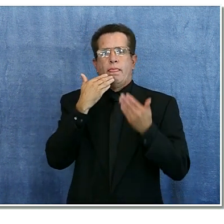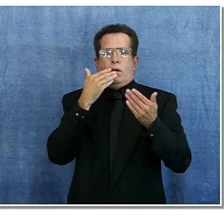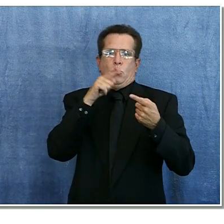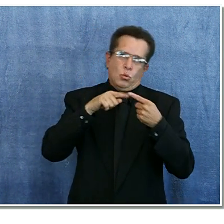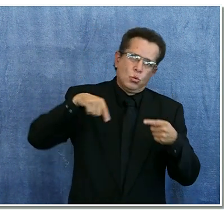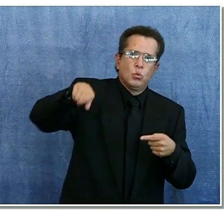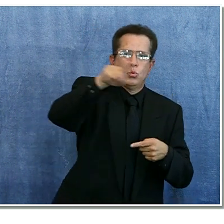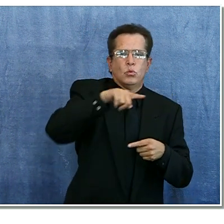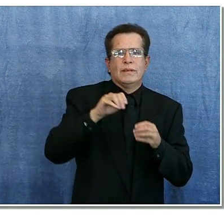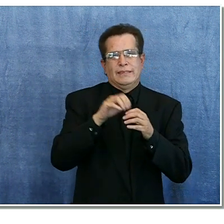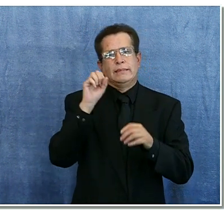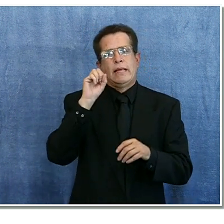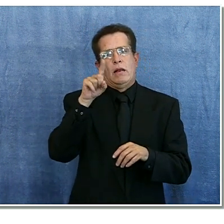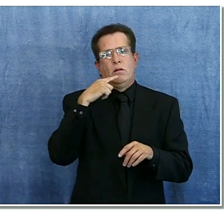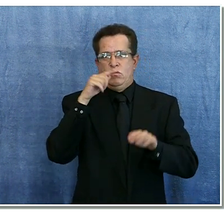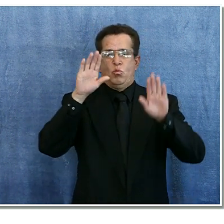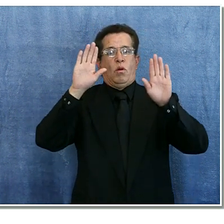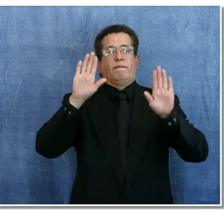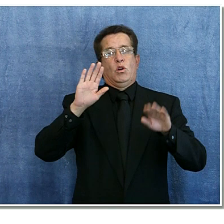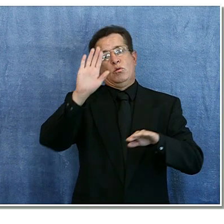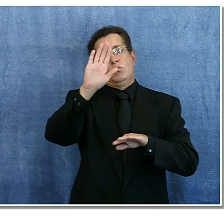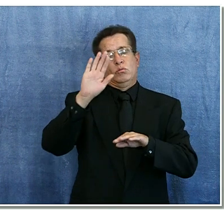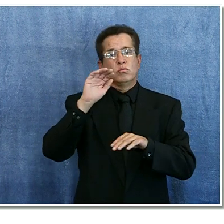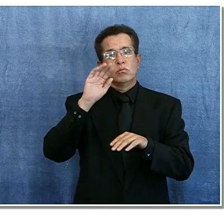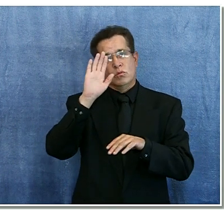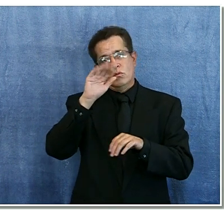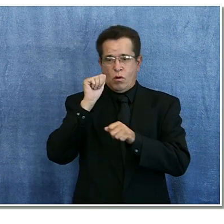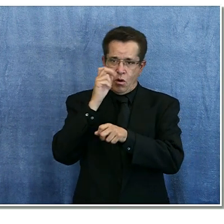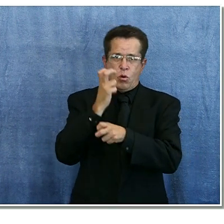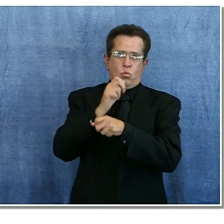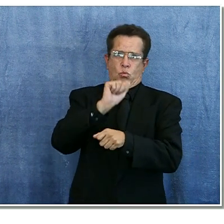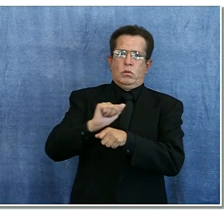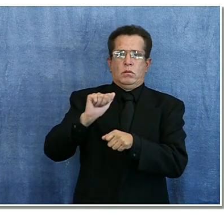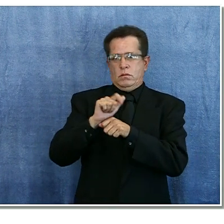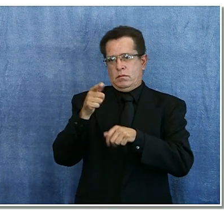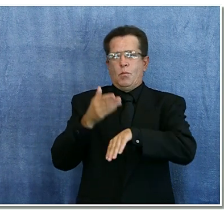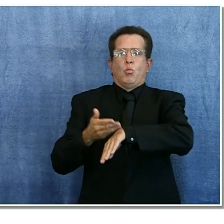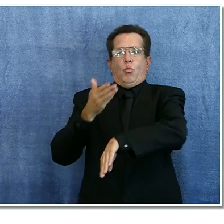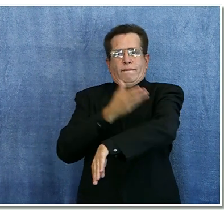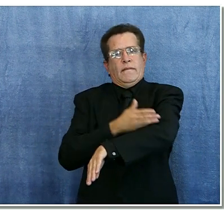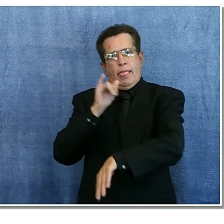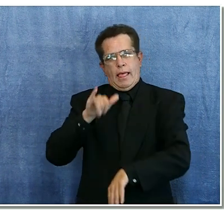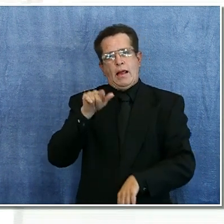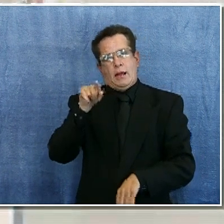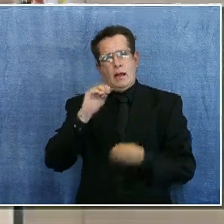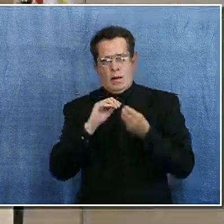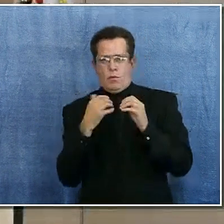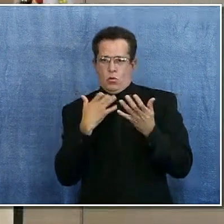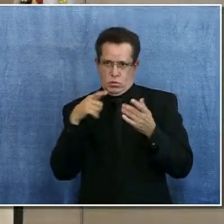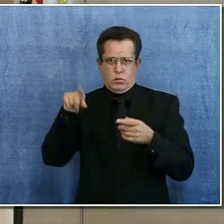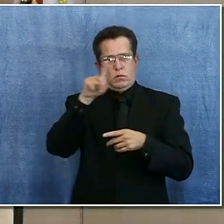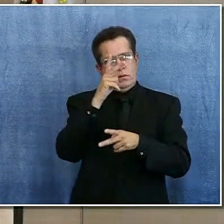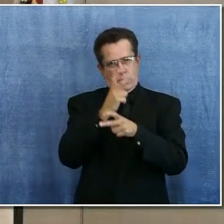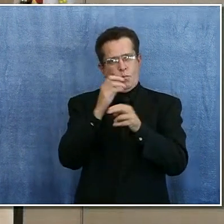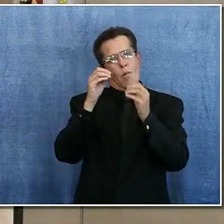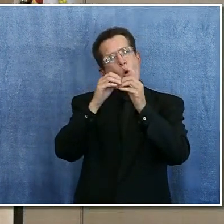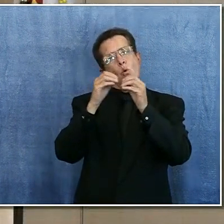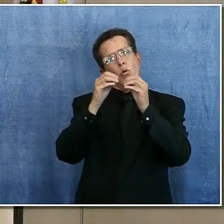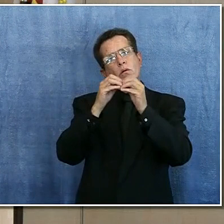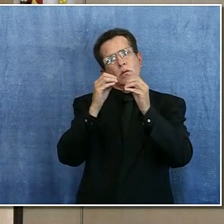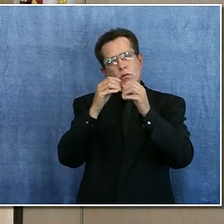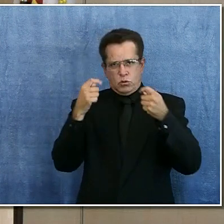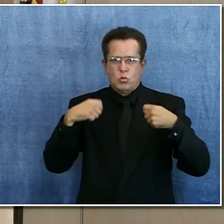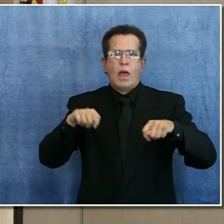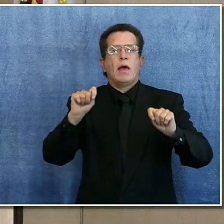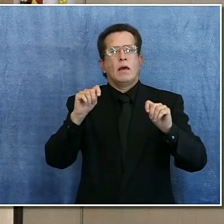in San Diego that have done their part to change this metric. So we want everyone to keep up the great work,